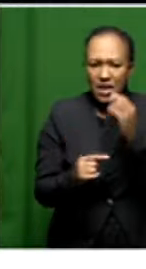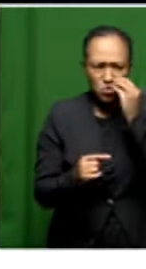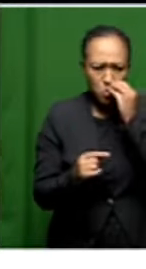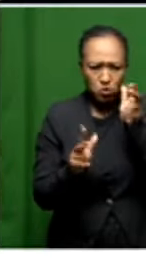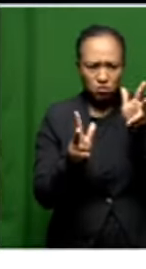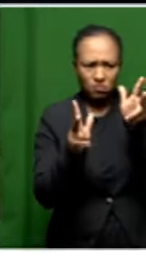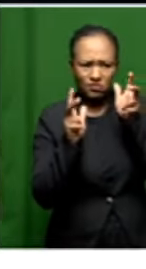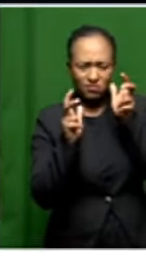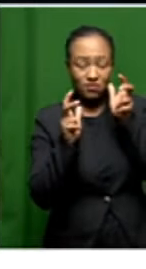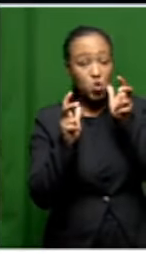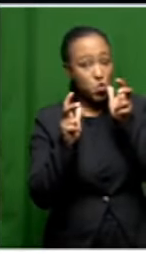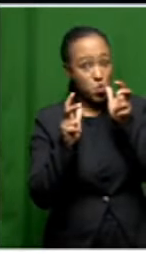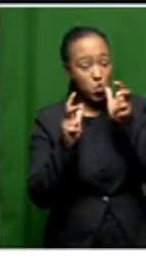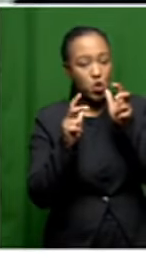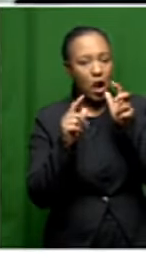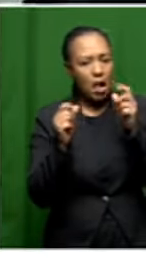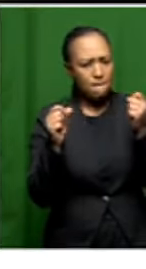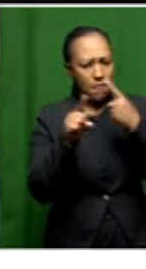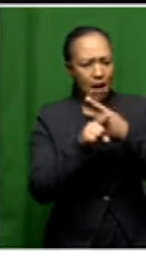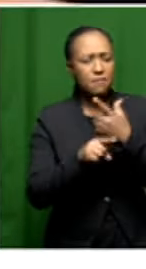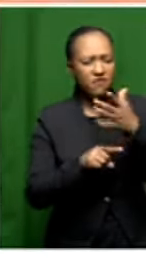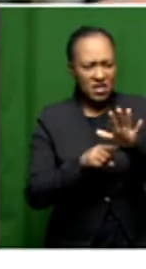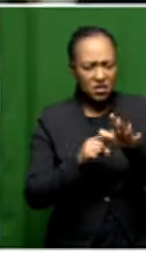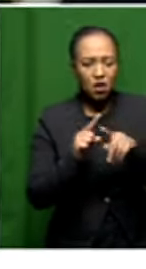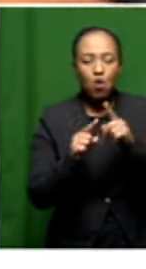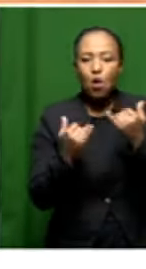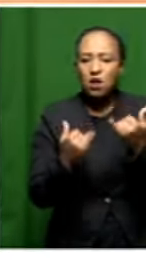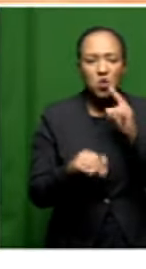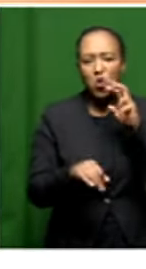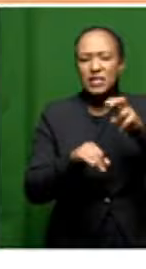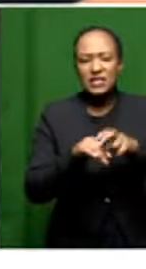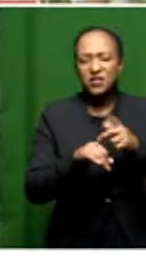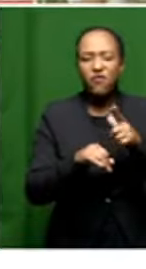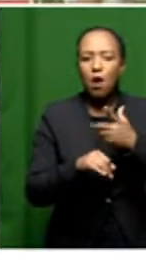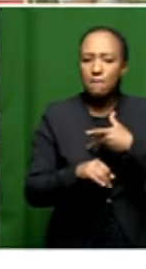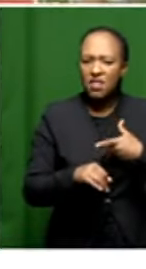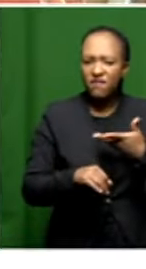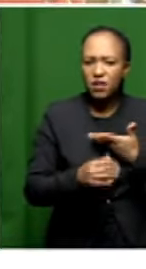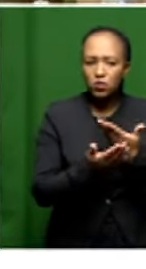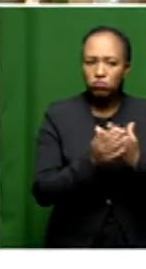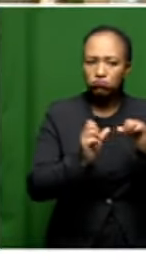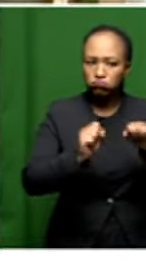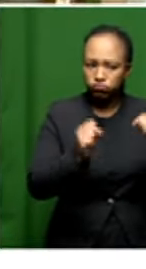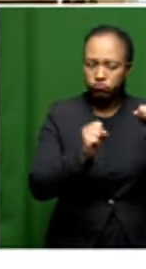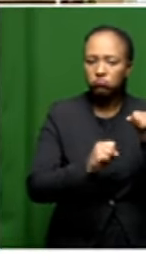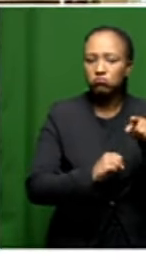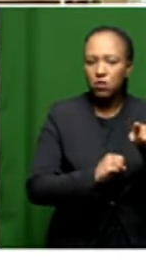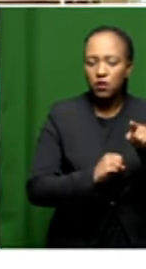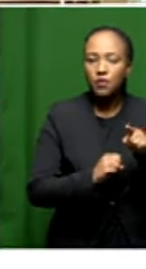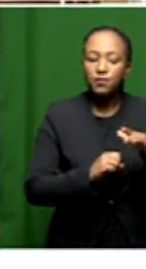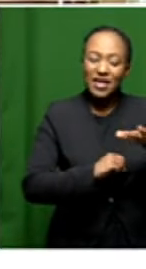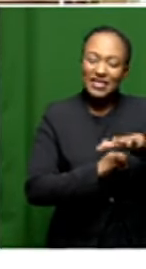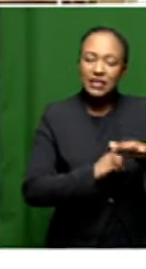not been without controversy. This as authorities announced that there would be no need for parental consent. On the streets of Daveyton